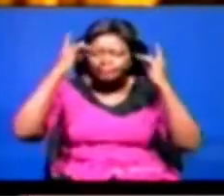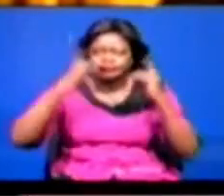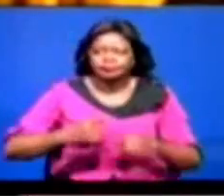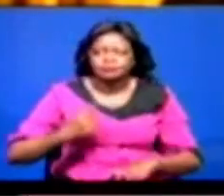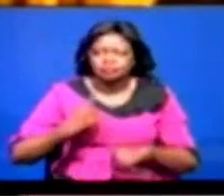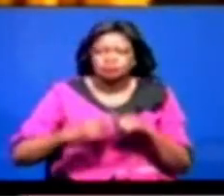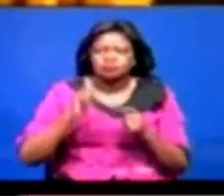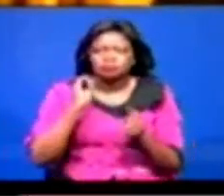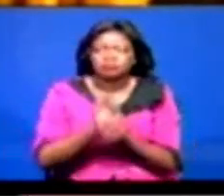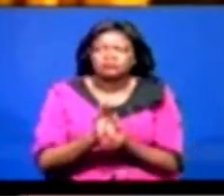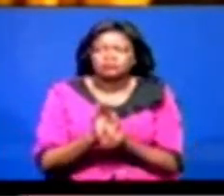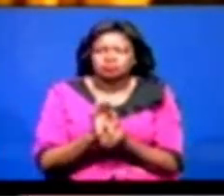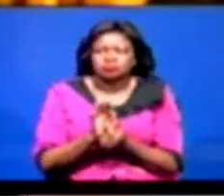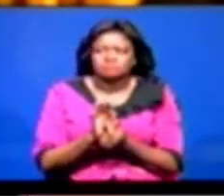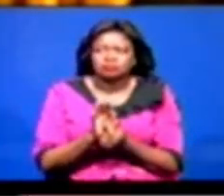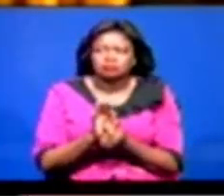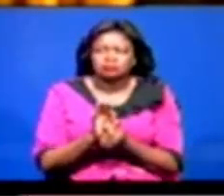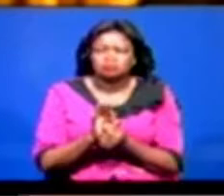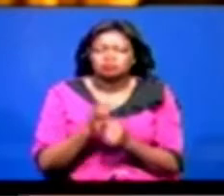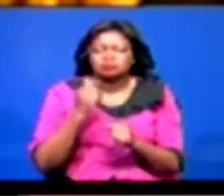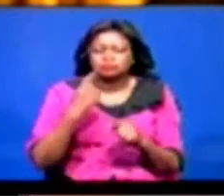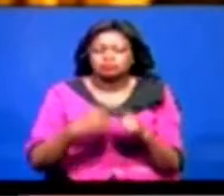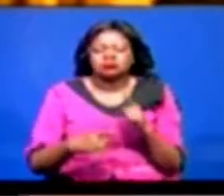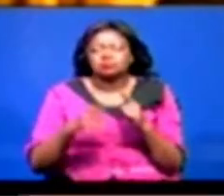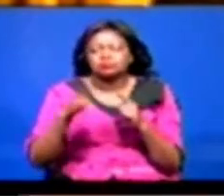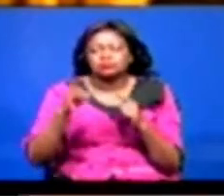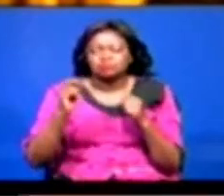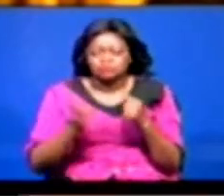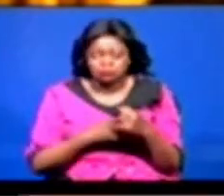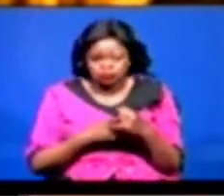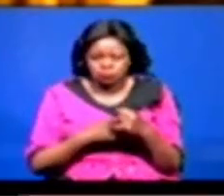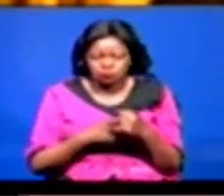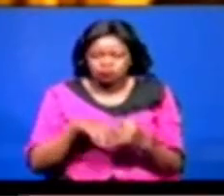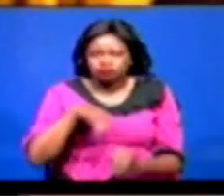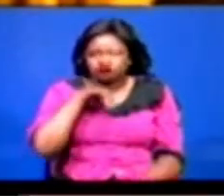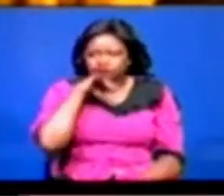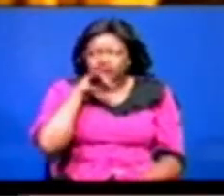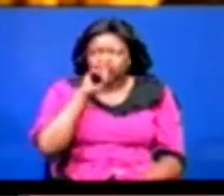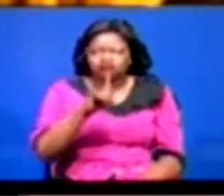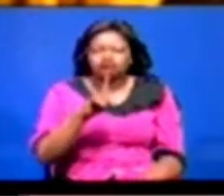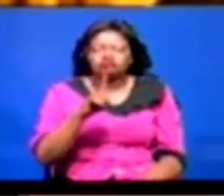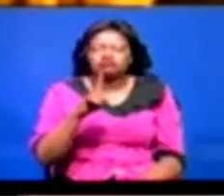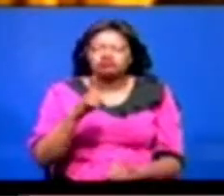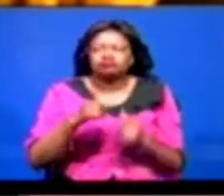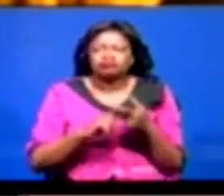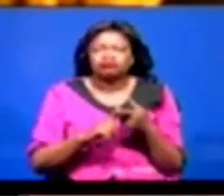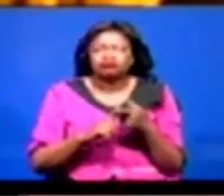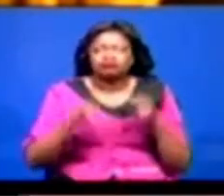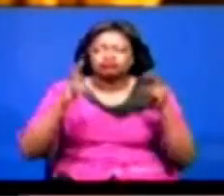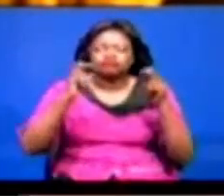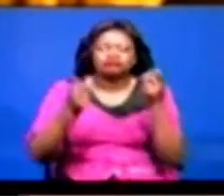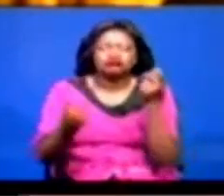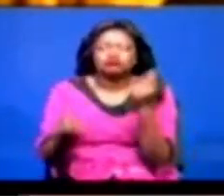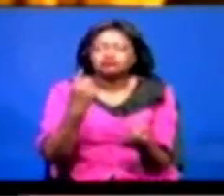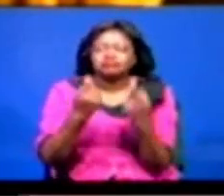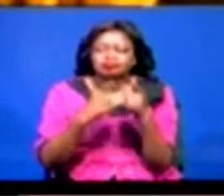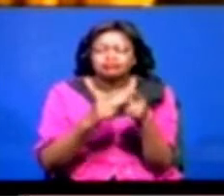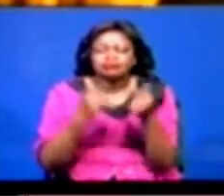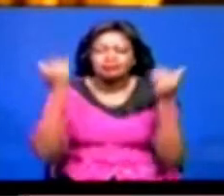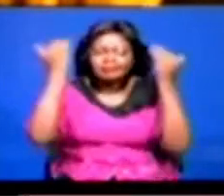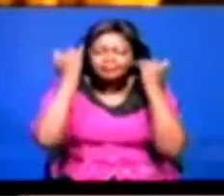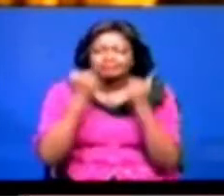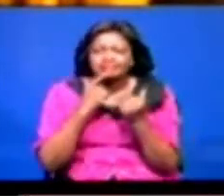2013. In 2017, Raila won, 2017, the issue again was raised, and this court said